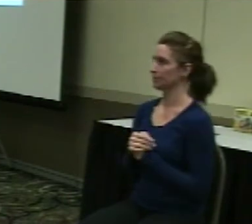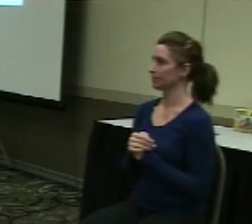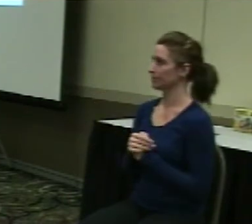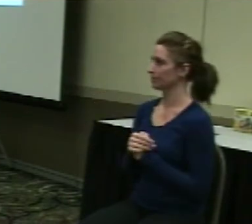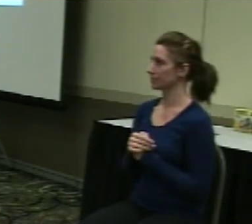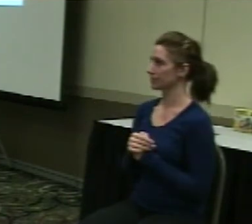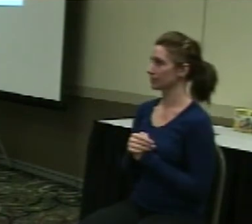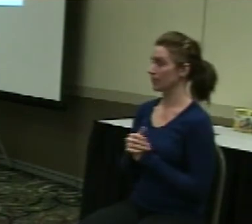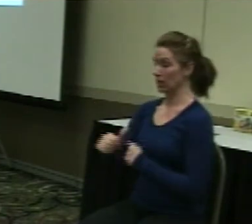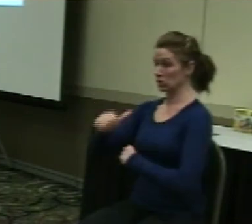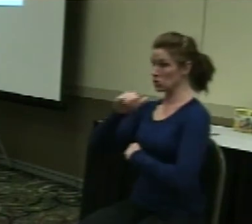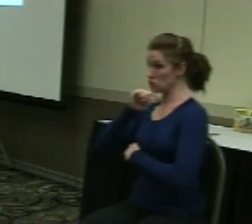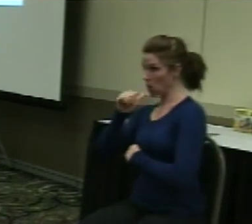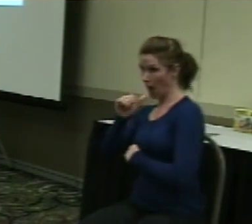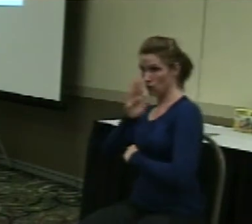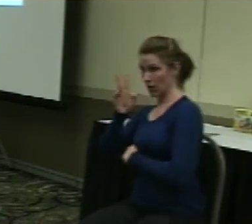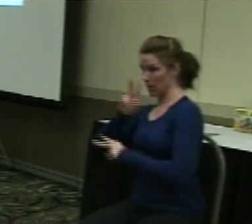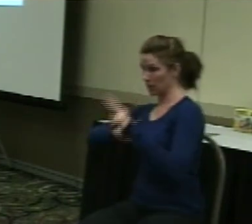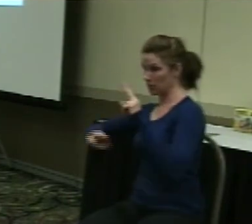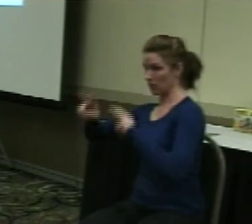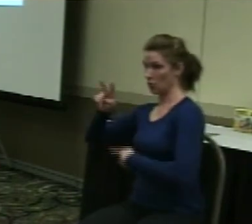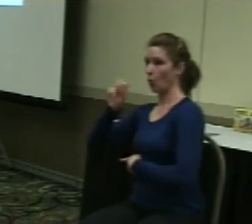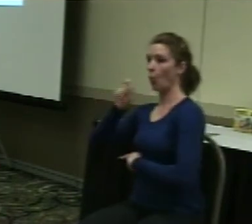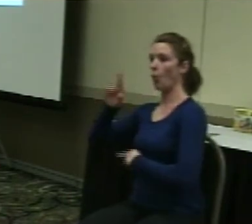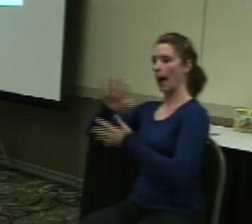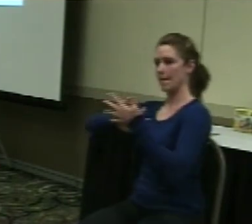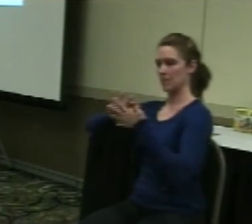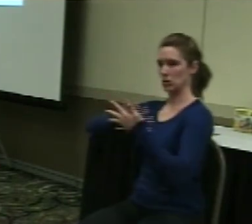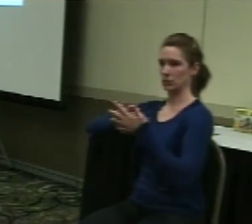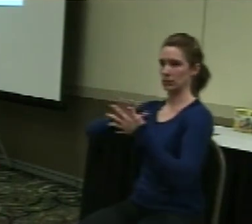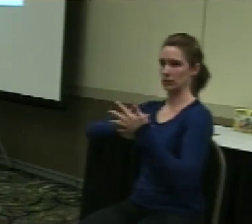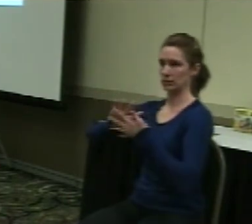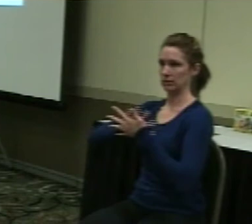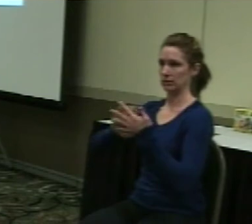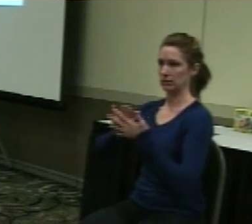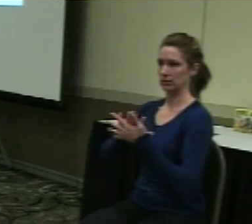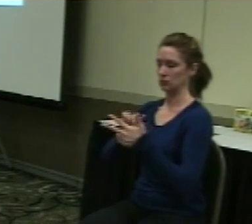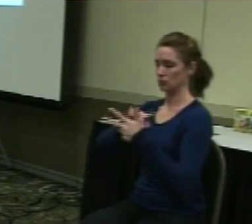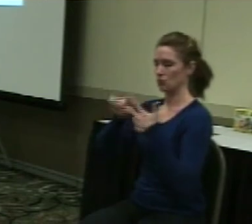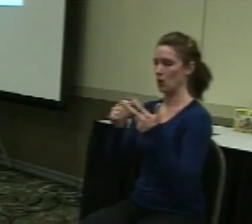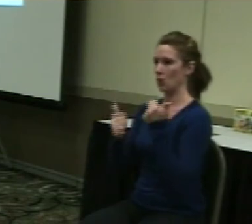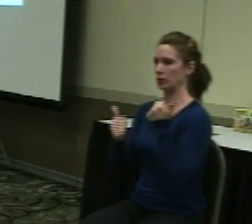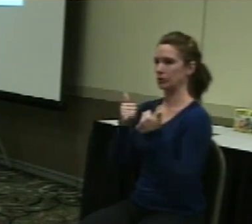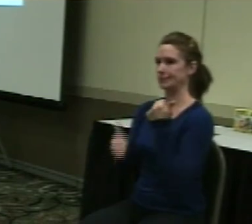Is it not something you can see, or is it ambiguous?